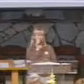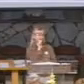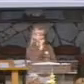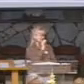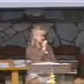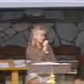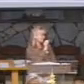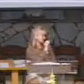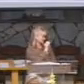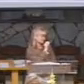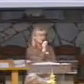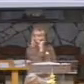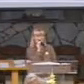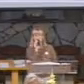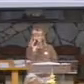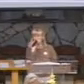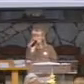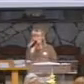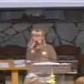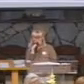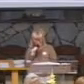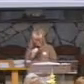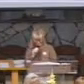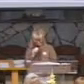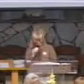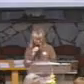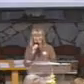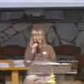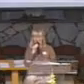representative? They get to be exempt from this.